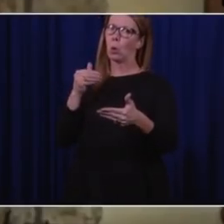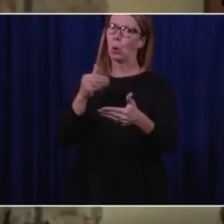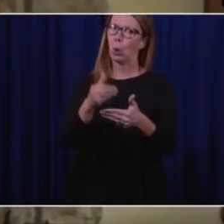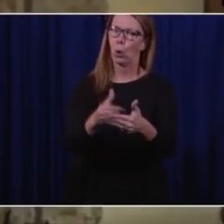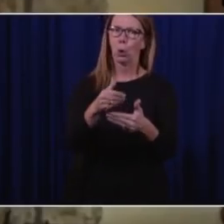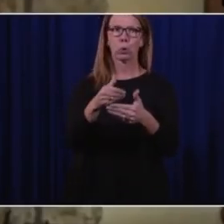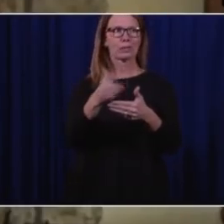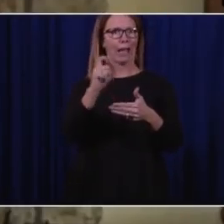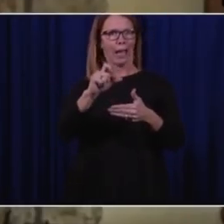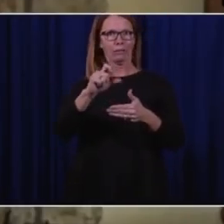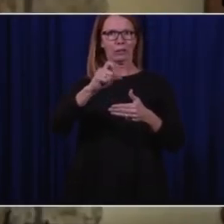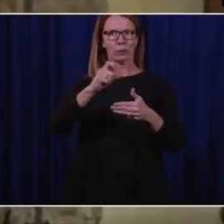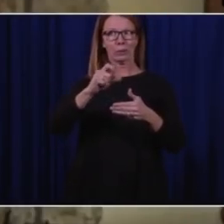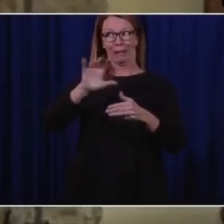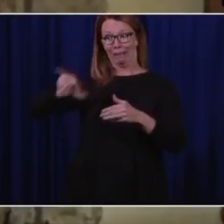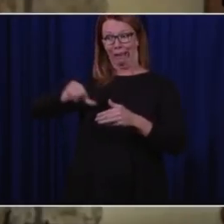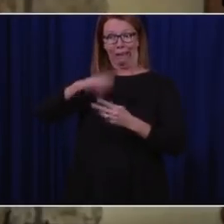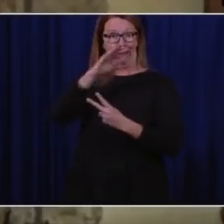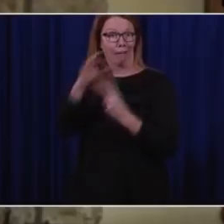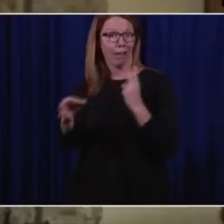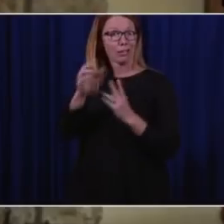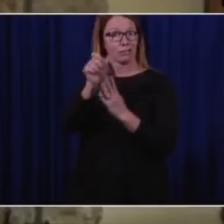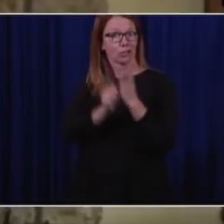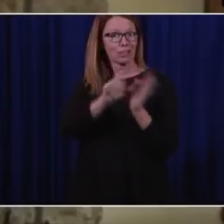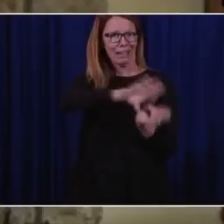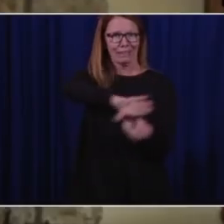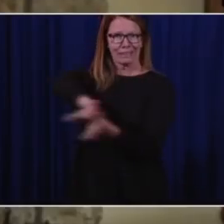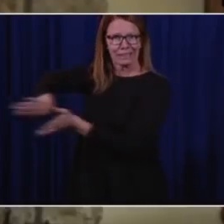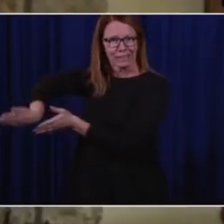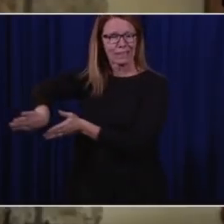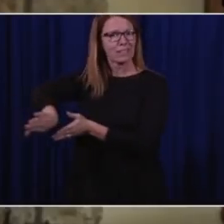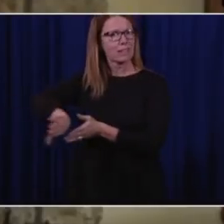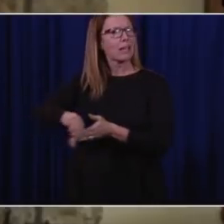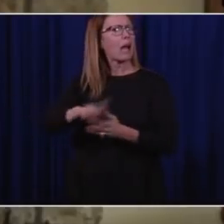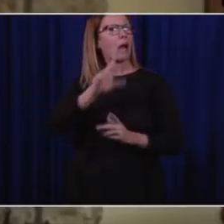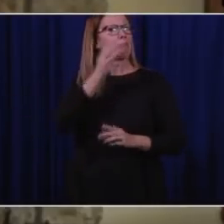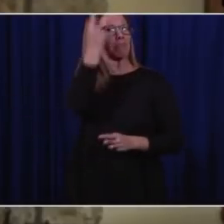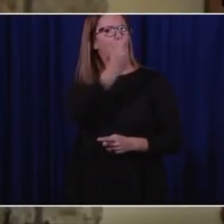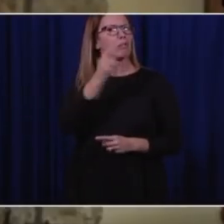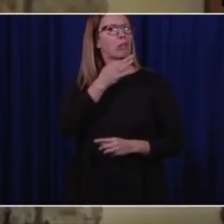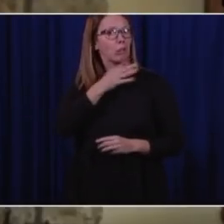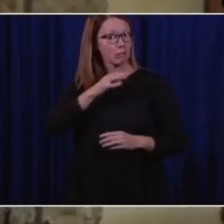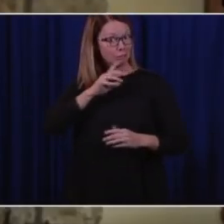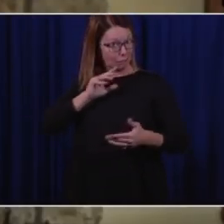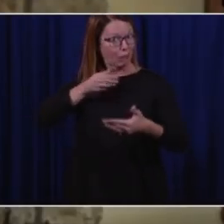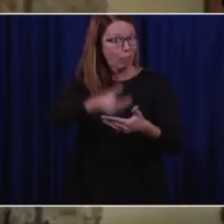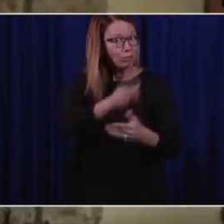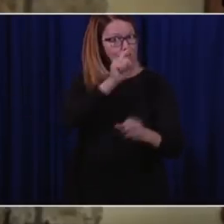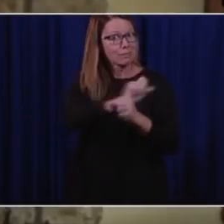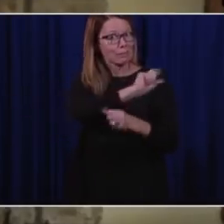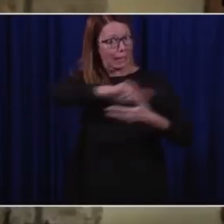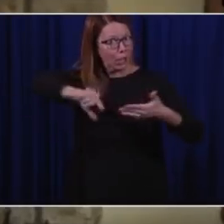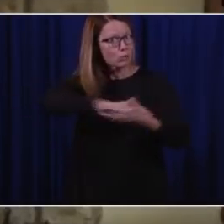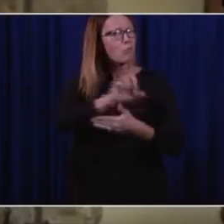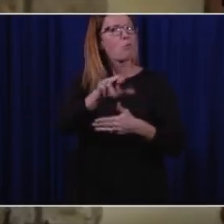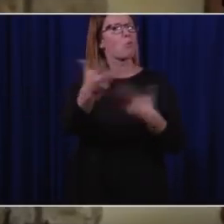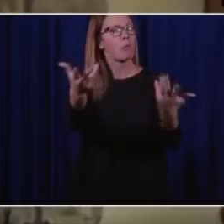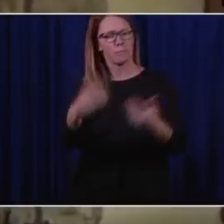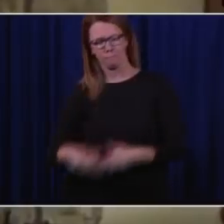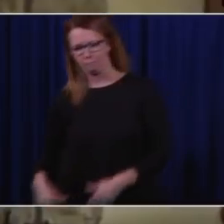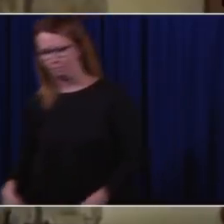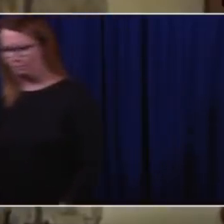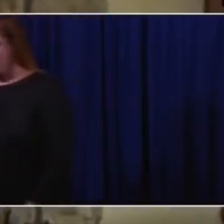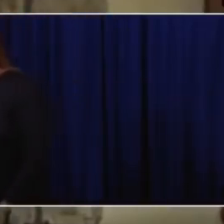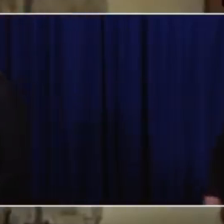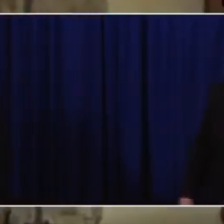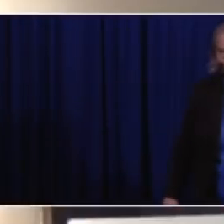level. I'm just curious how close we are to canceling those electives. Cheryl, go ahead.